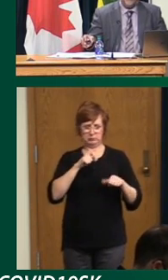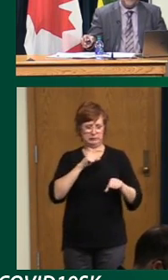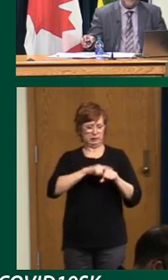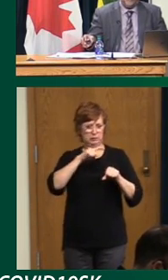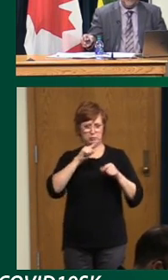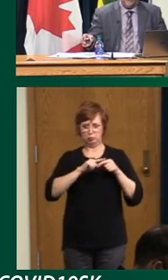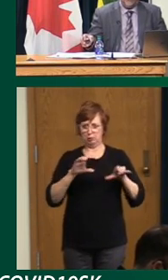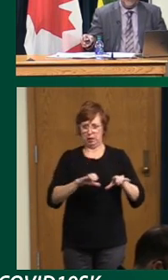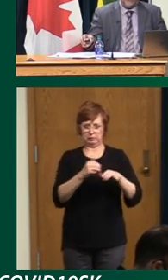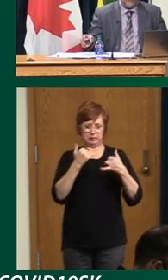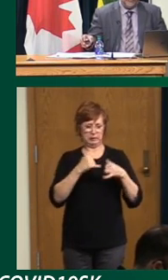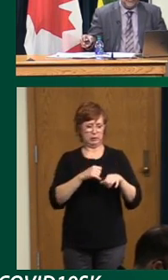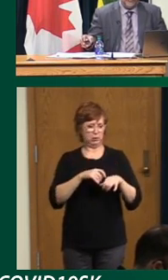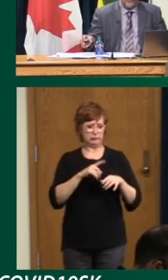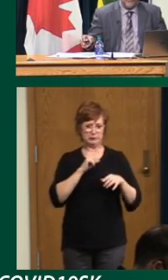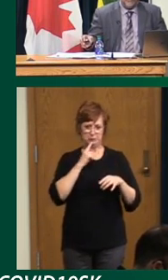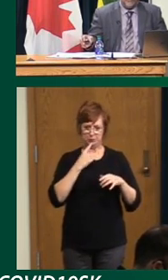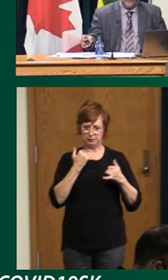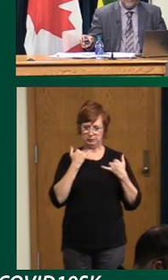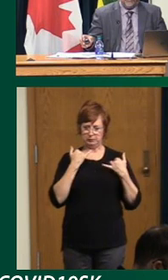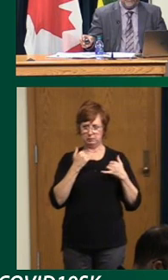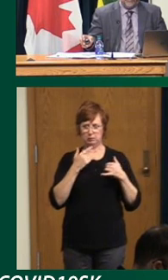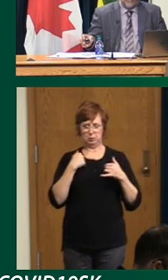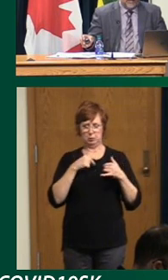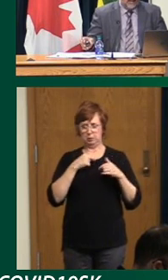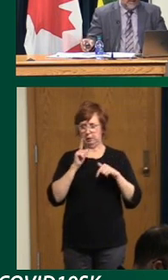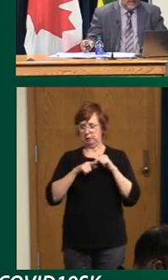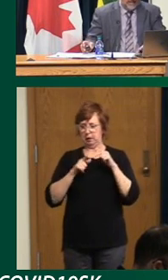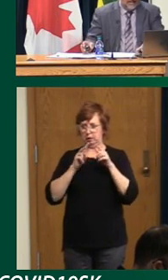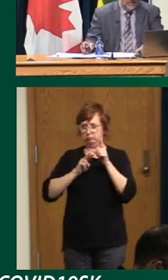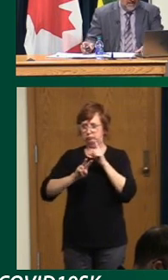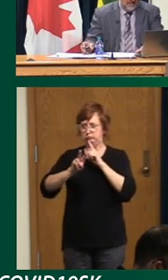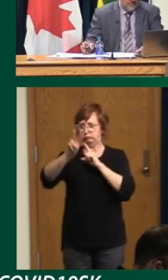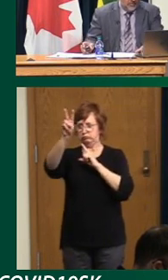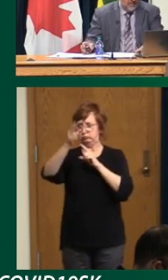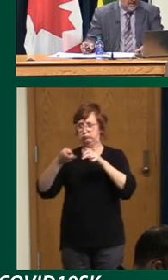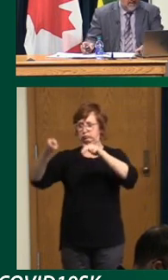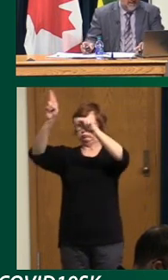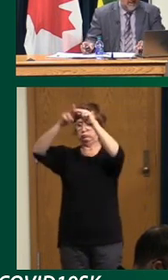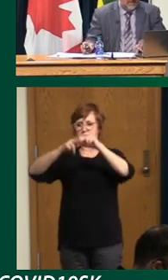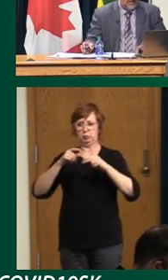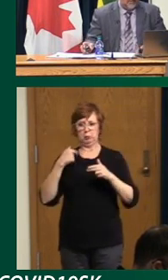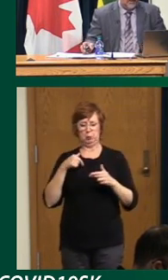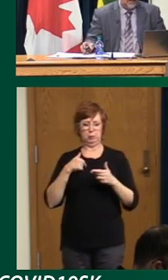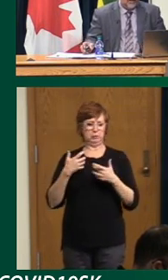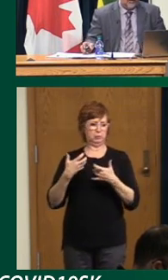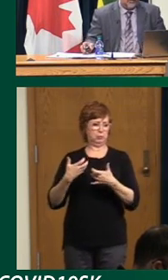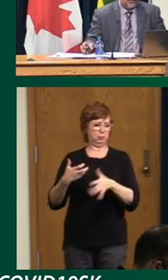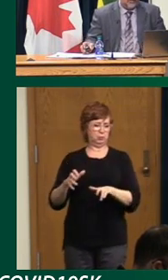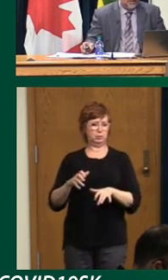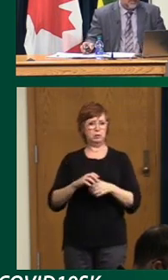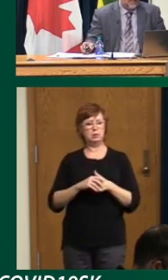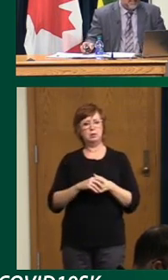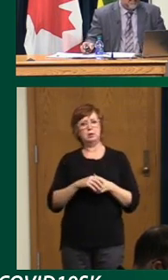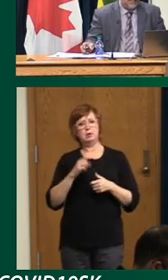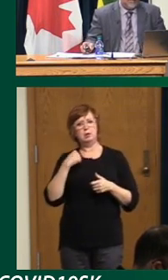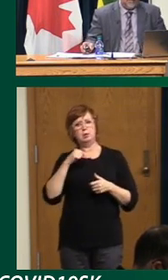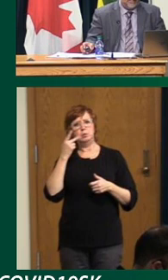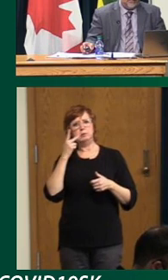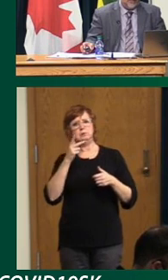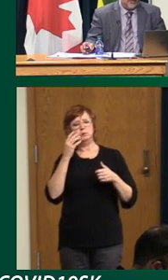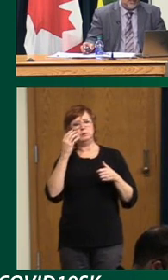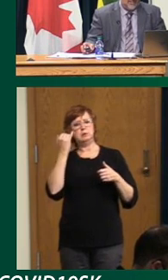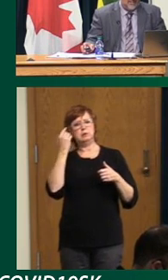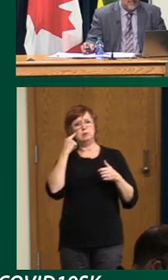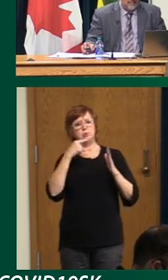significant action so we don't get to where the forecast is showing. And similarly, if you look at hospital admissions again, and